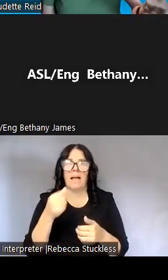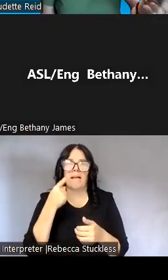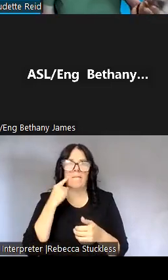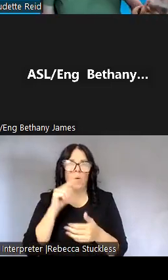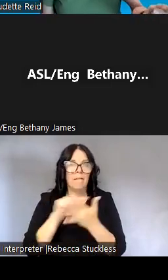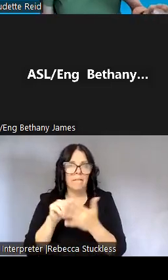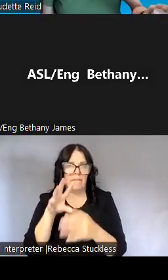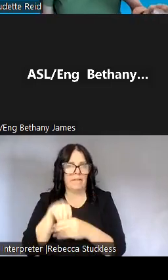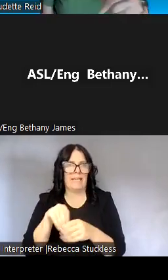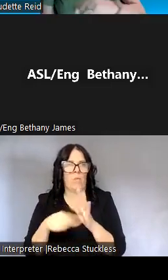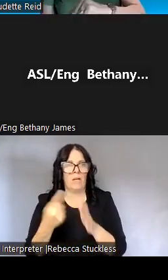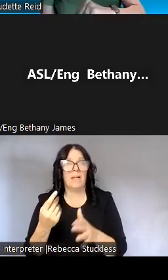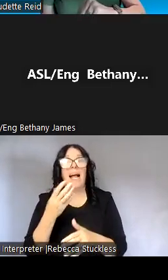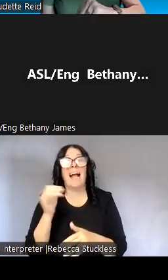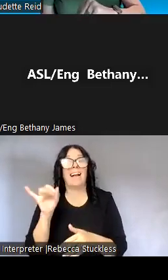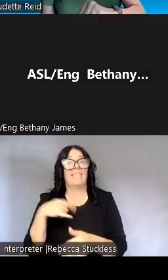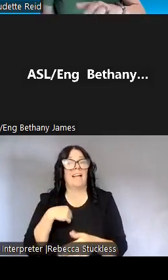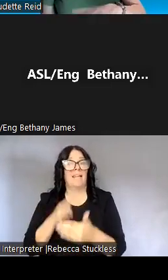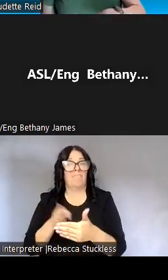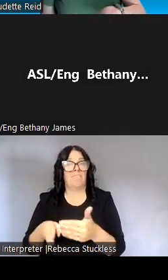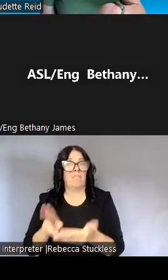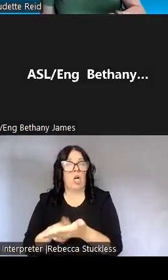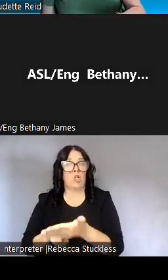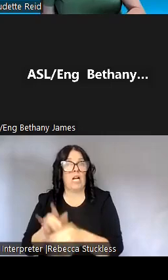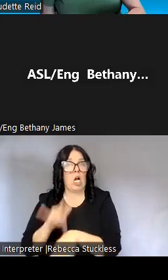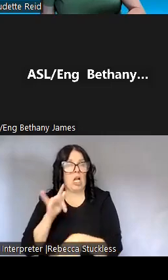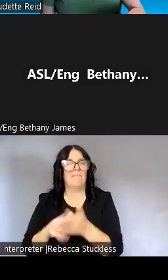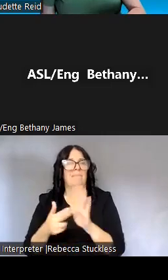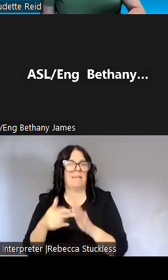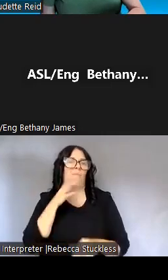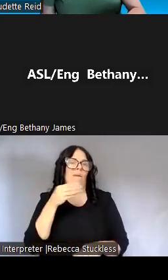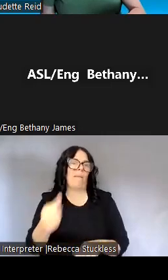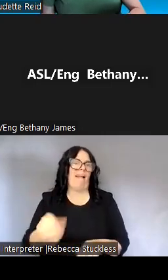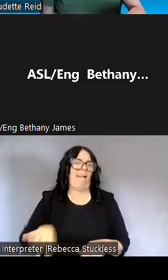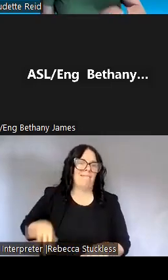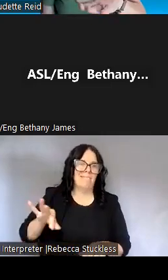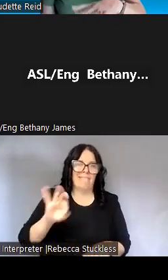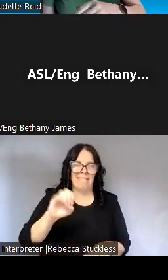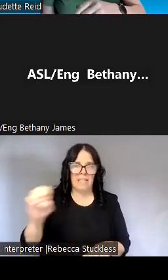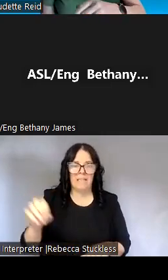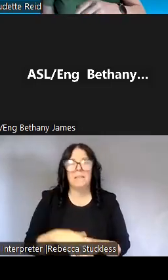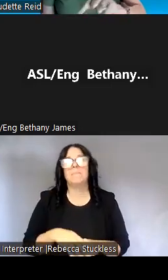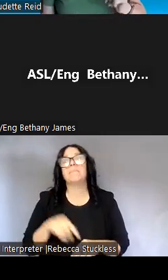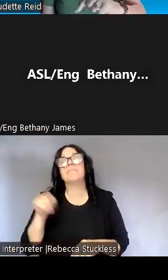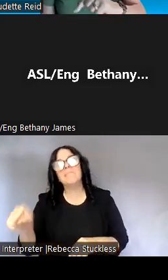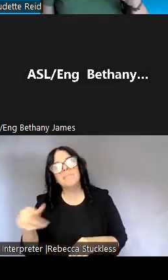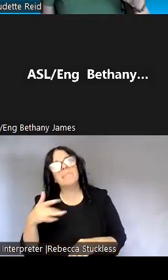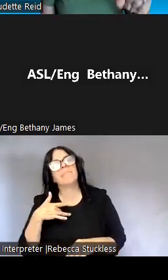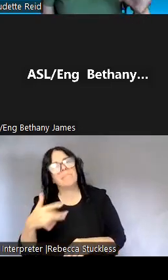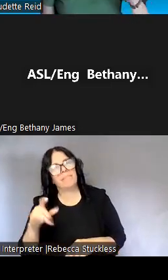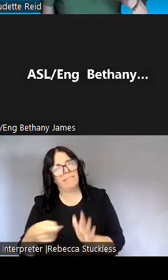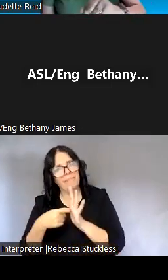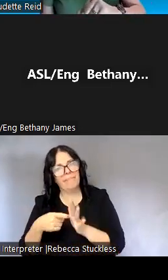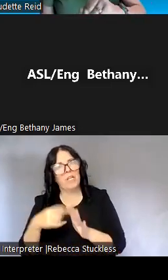and there are penalties for early termination. Often there's a credit check, and your credit score can affect